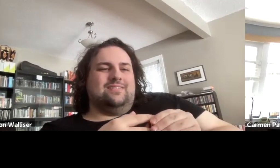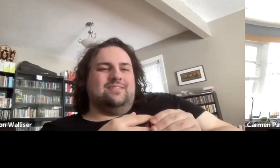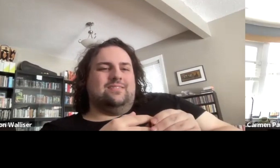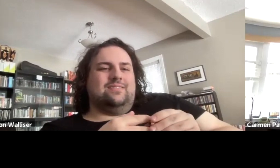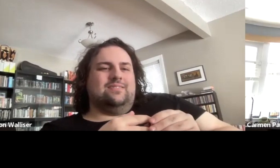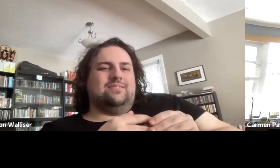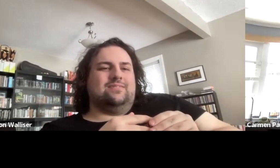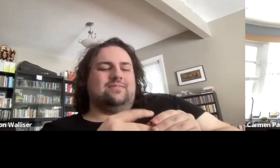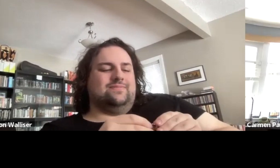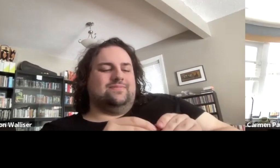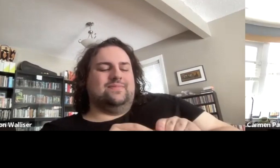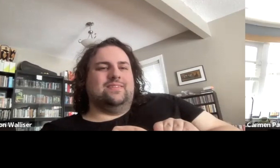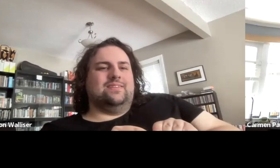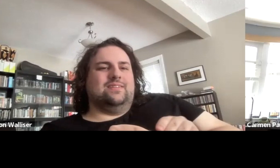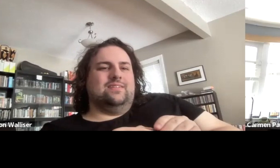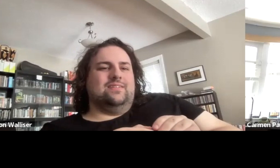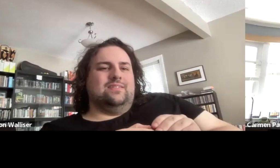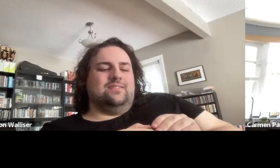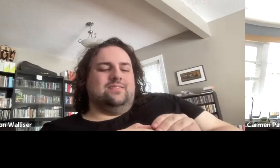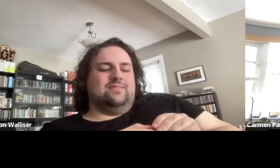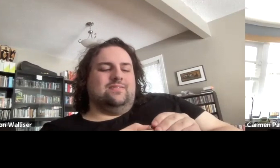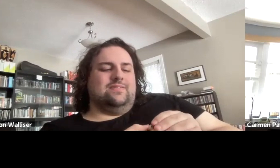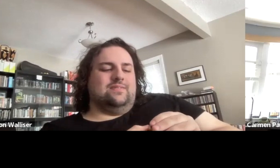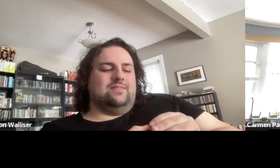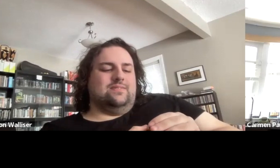Thank you for that. Yeah, I guess because I'd